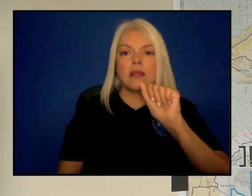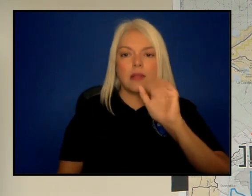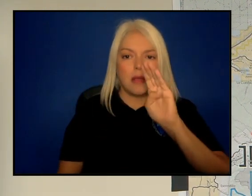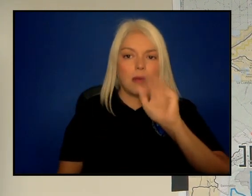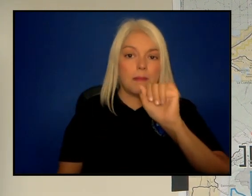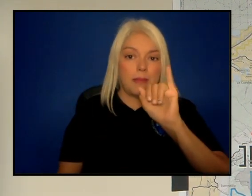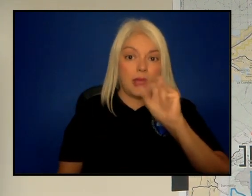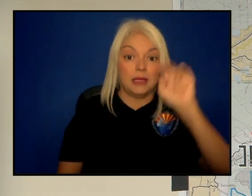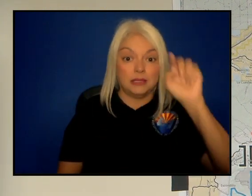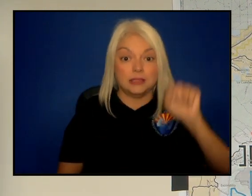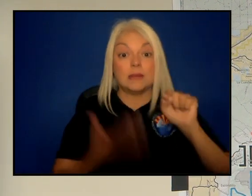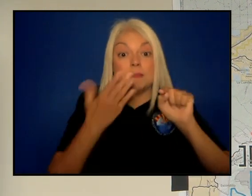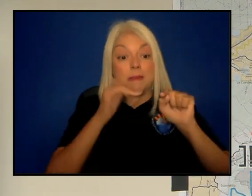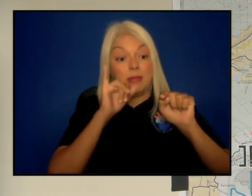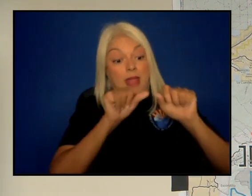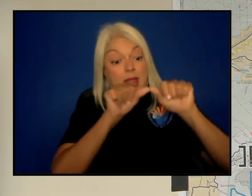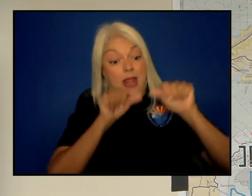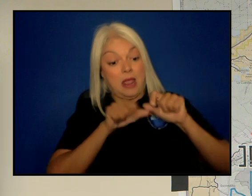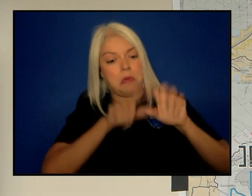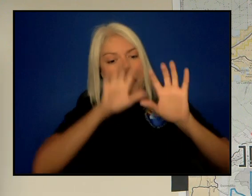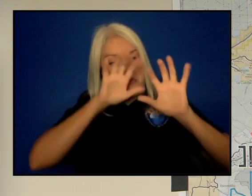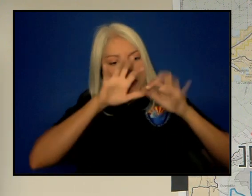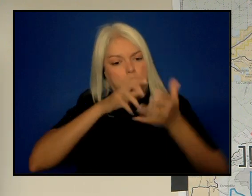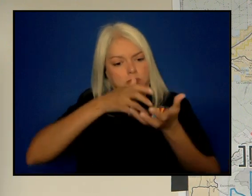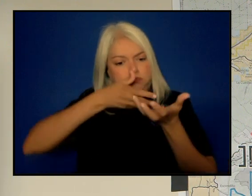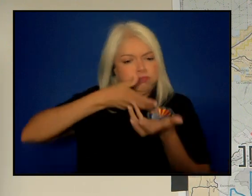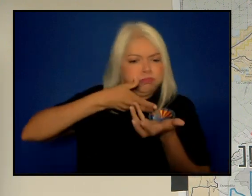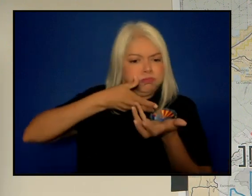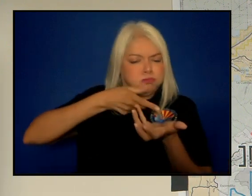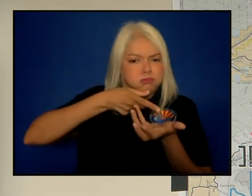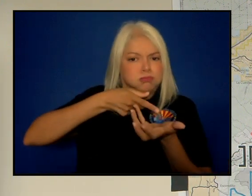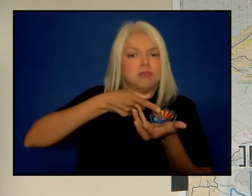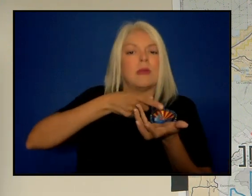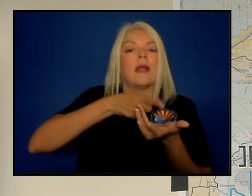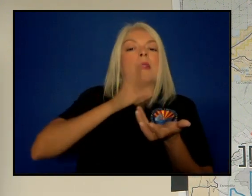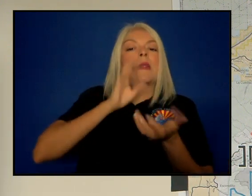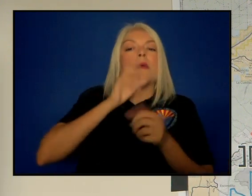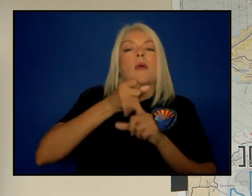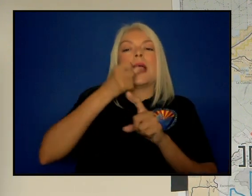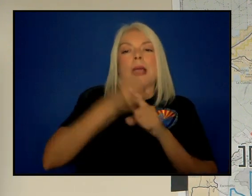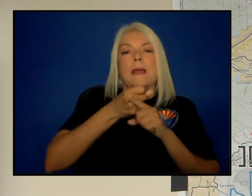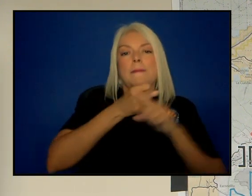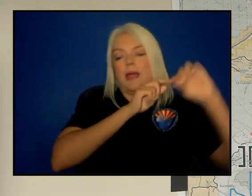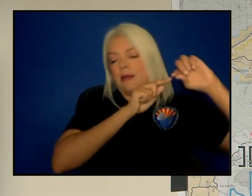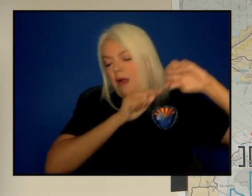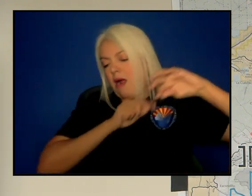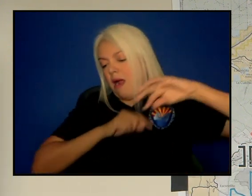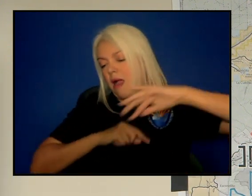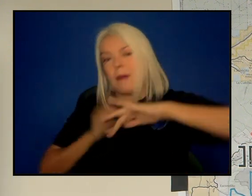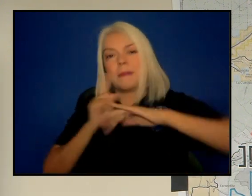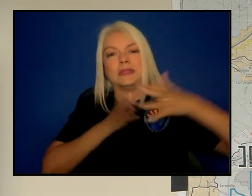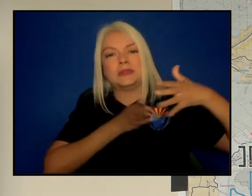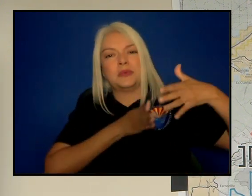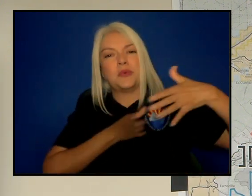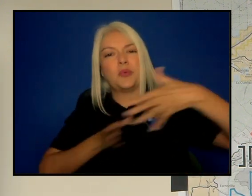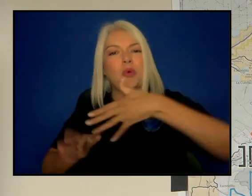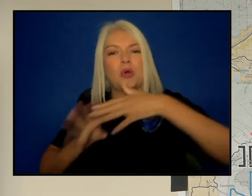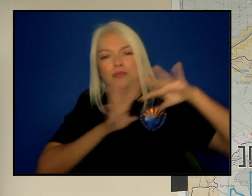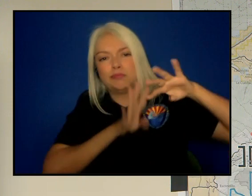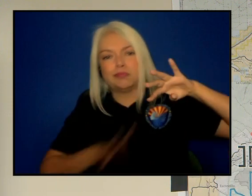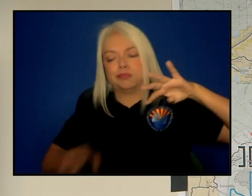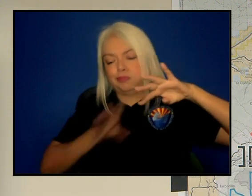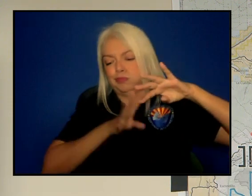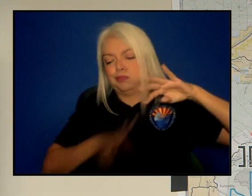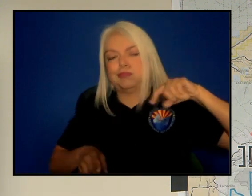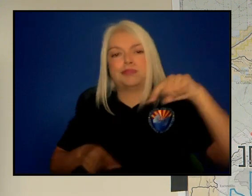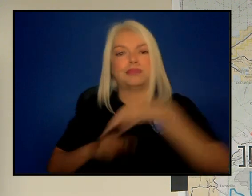here that eventually we would see impacts of all the way down here in Las Vegas. So the